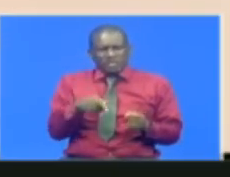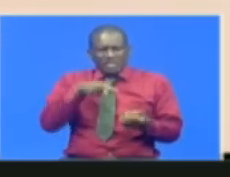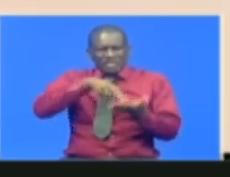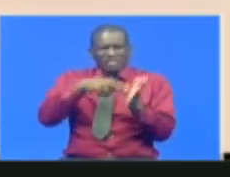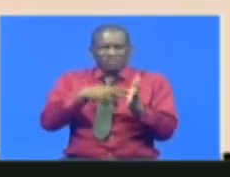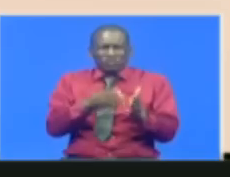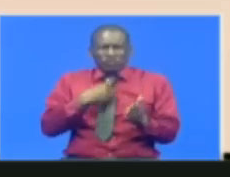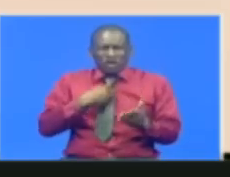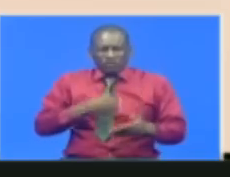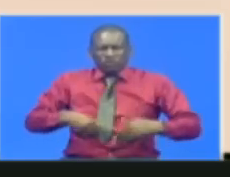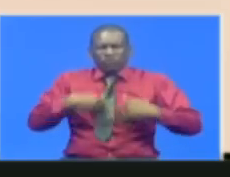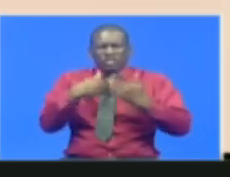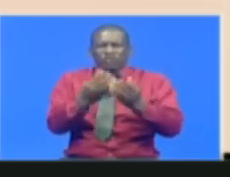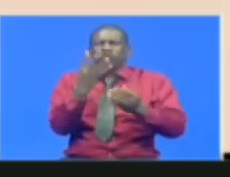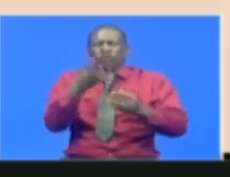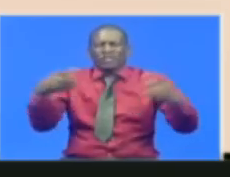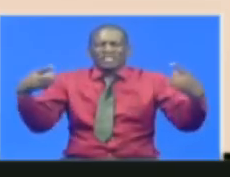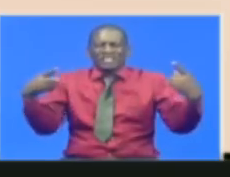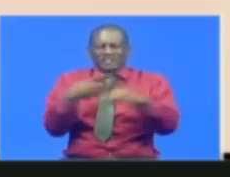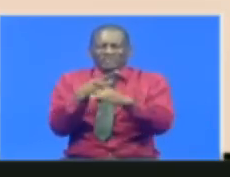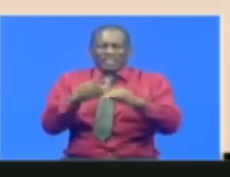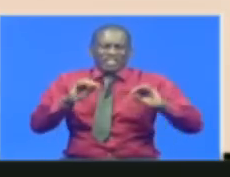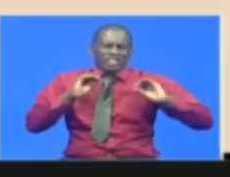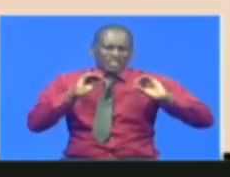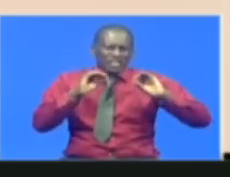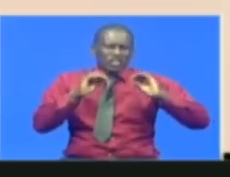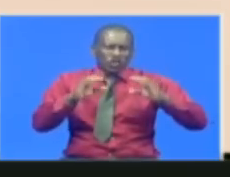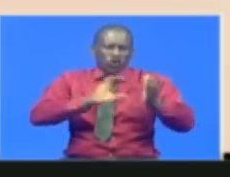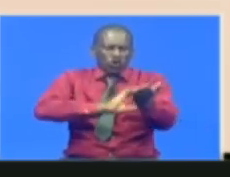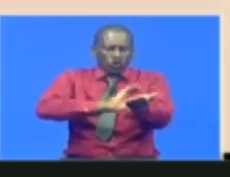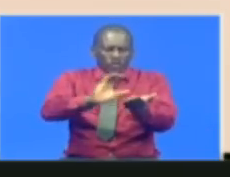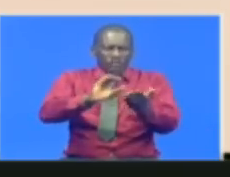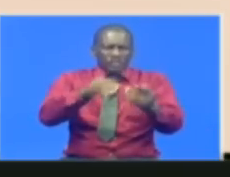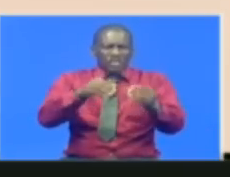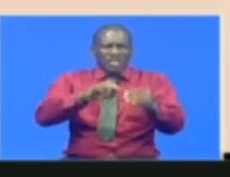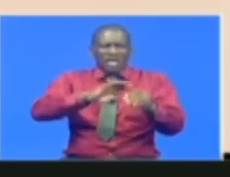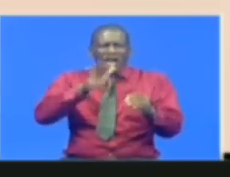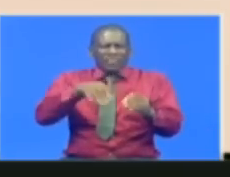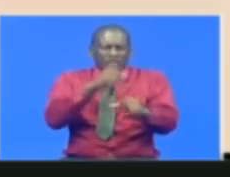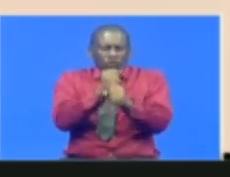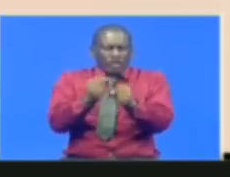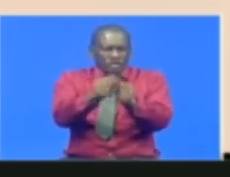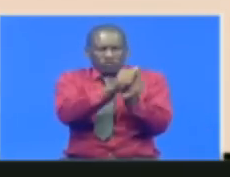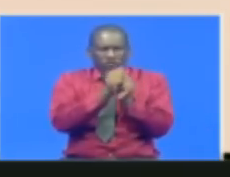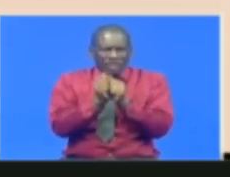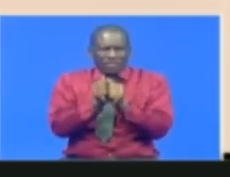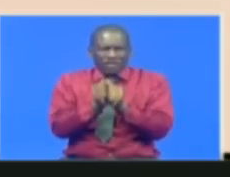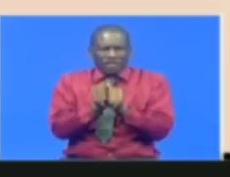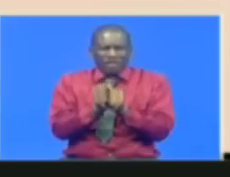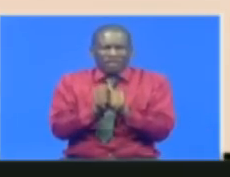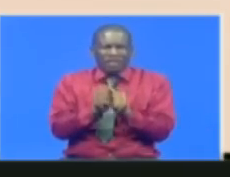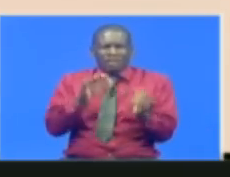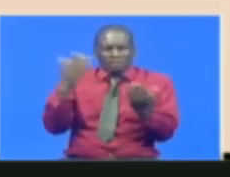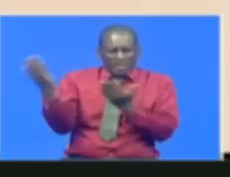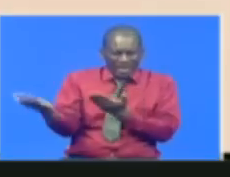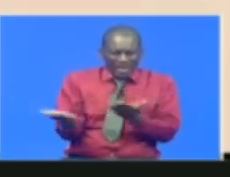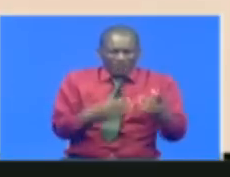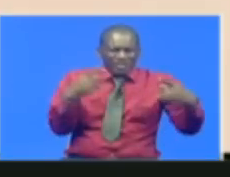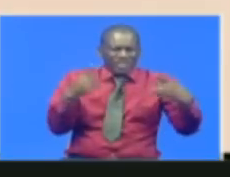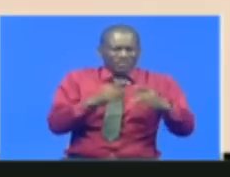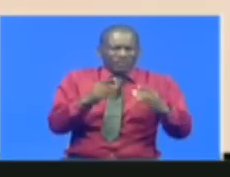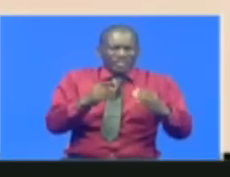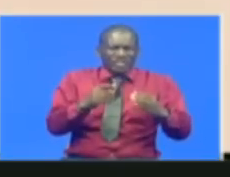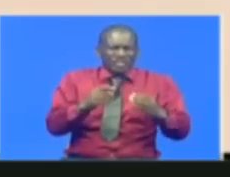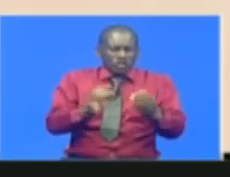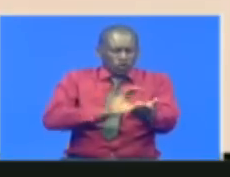to provide four different faculty instead of synergizing by allowing the faculty to come together.